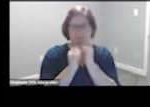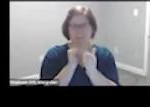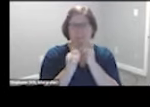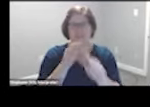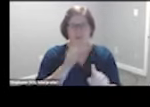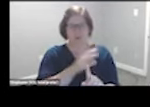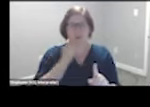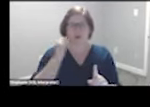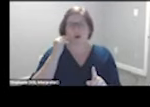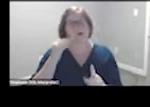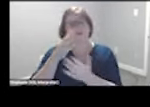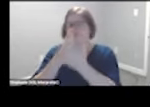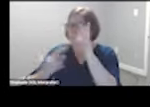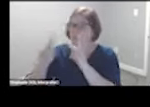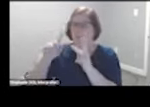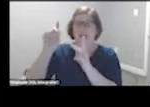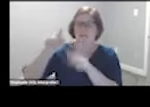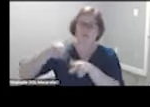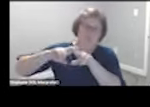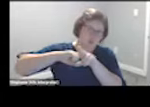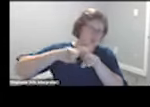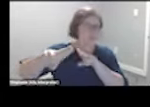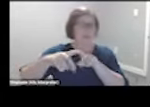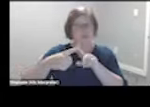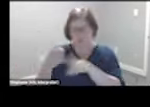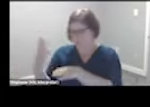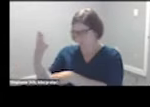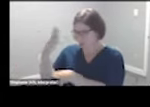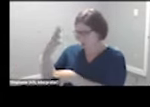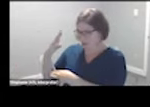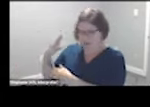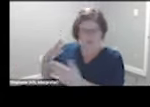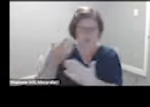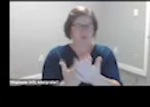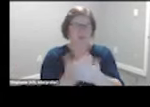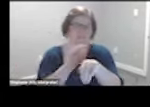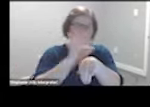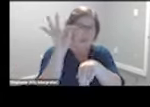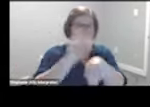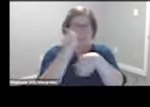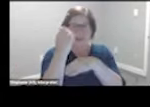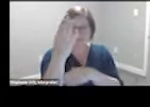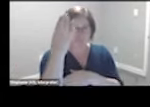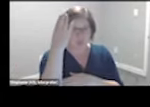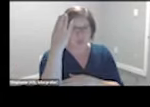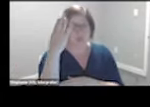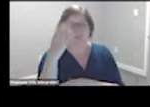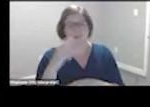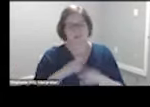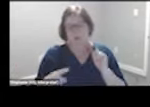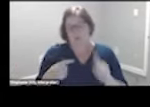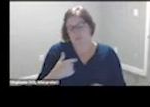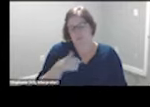the train all the way in the morning, make to the 9-10 a.m. in that city. But my case, I just wake